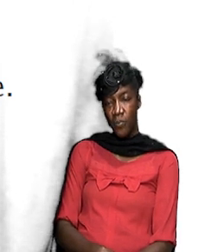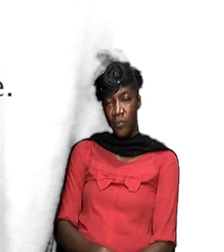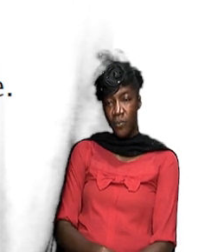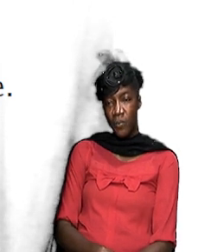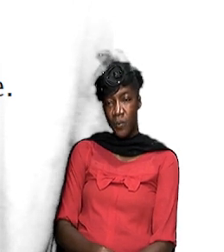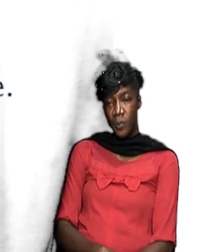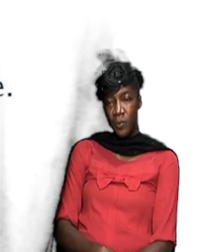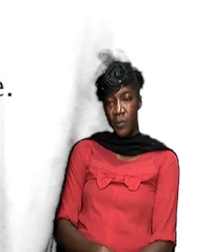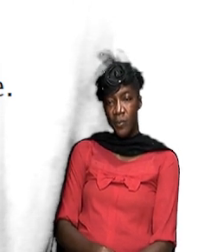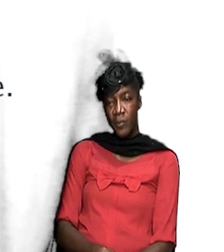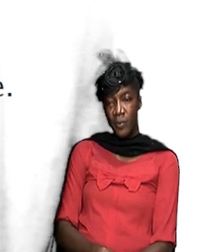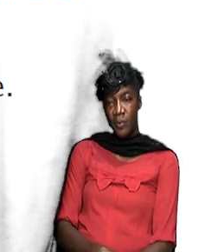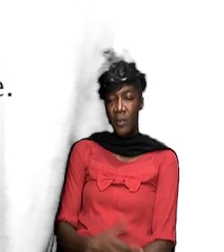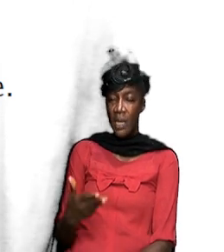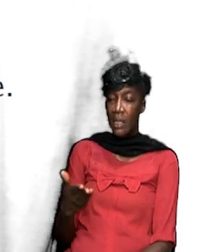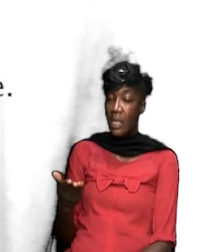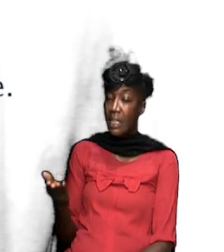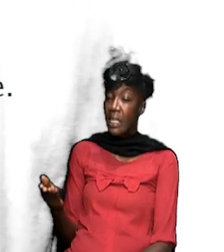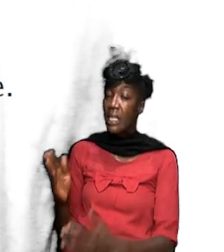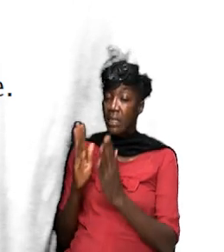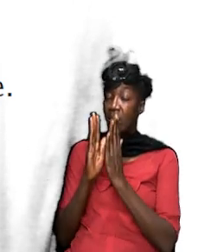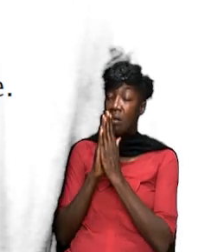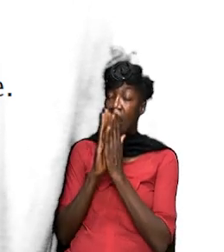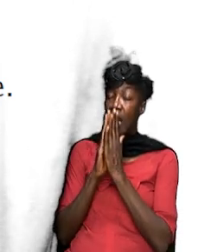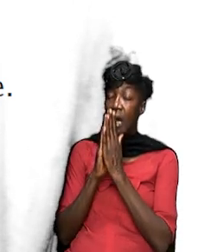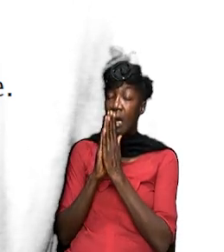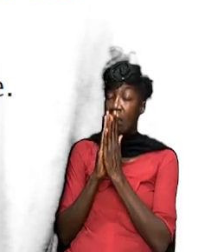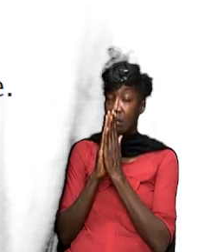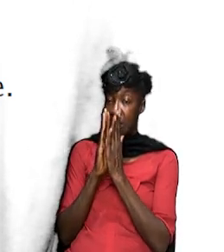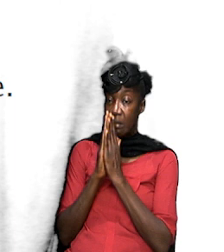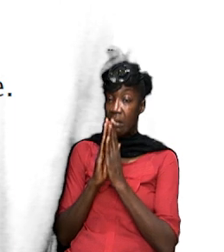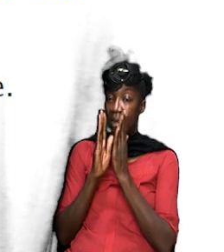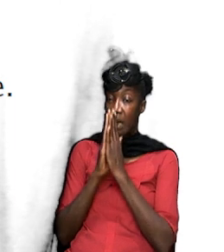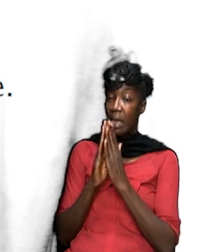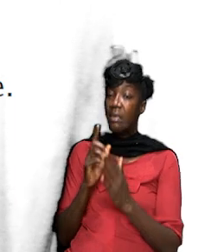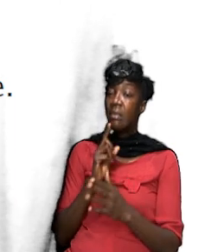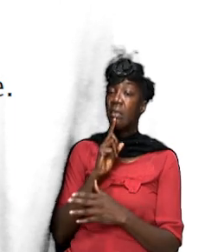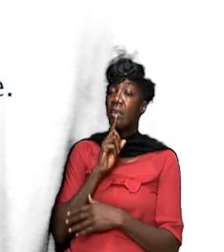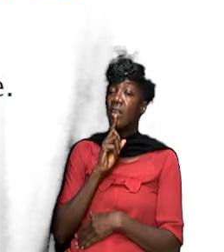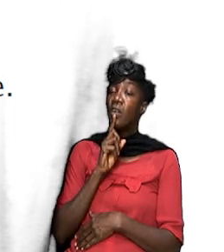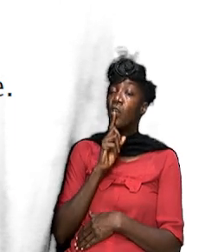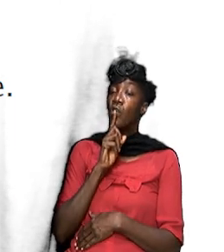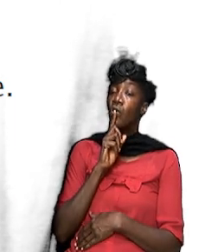you know, the things that we ask for shows